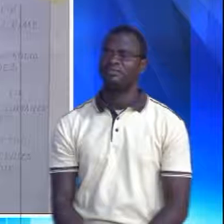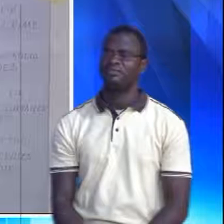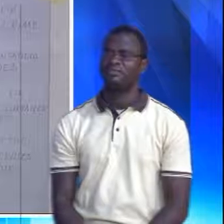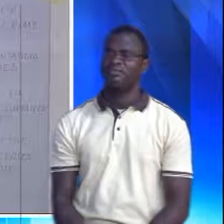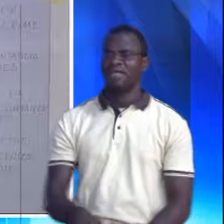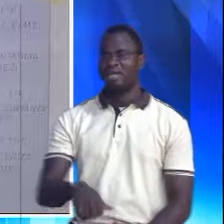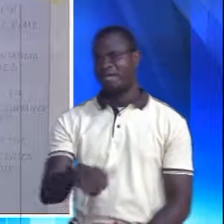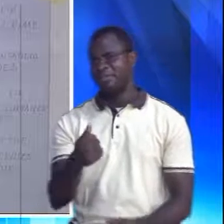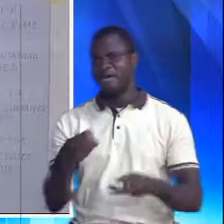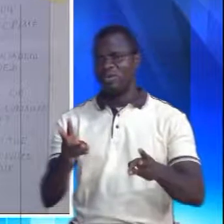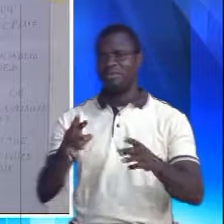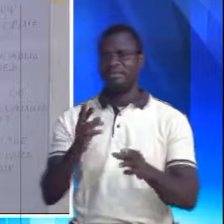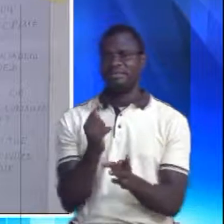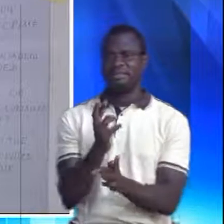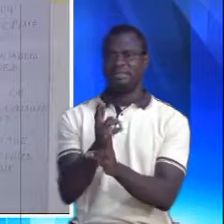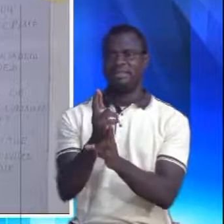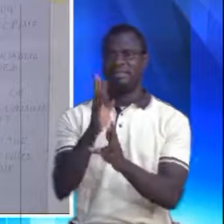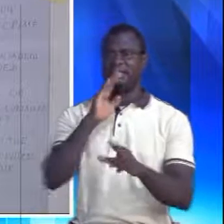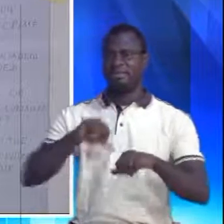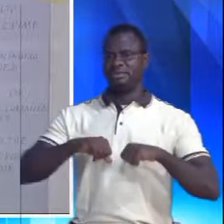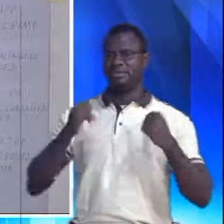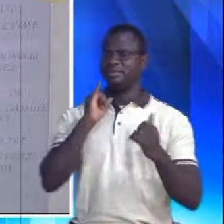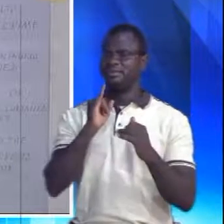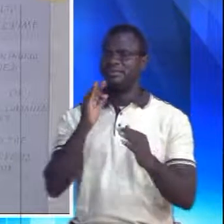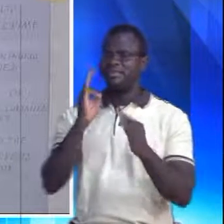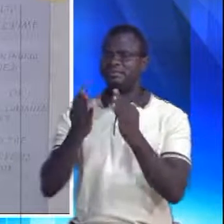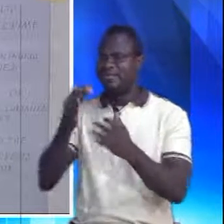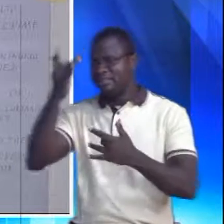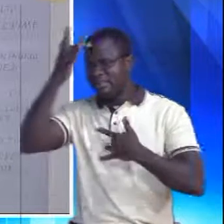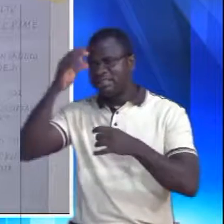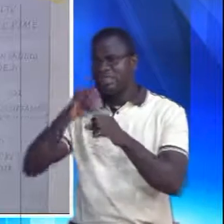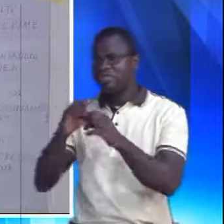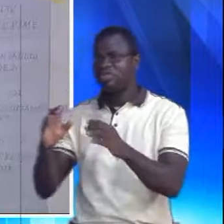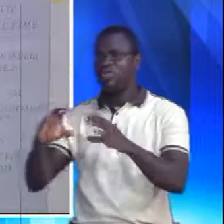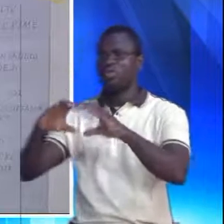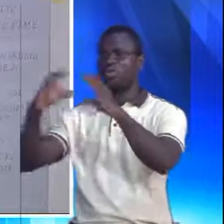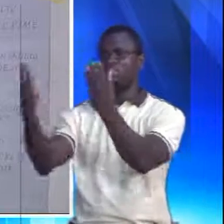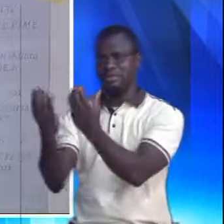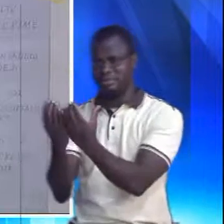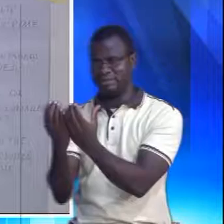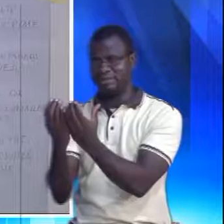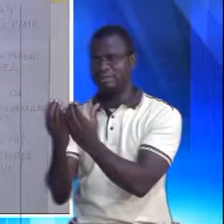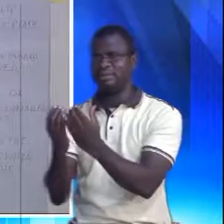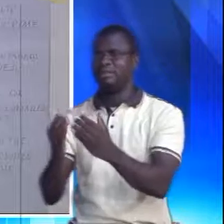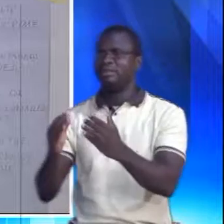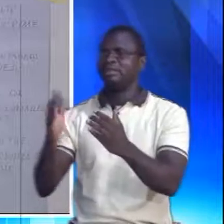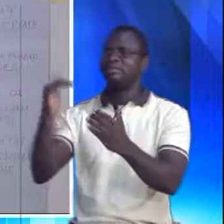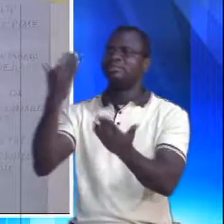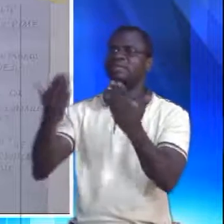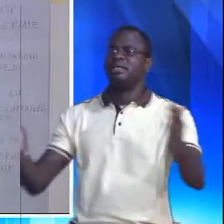instance that can make a citizen to forfeit his right Like, for instance, you have the right